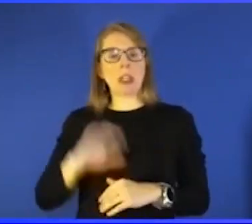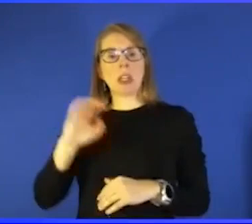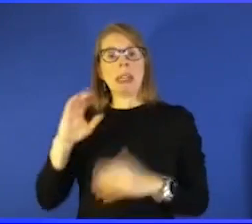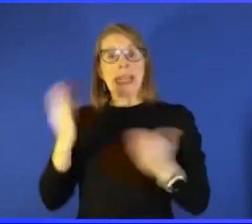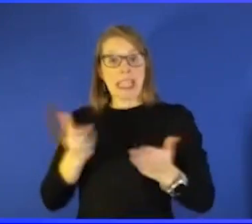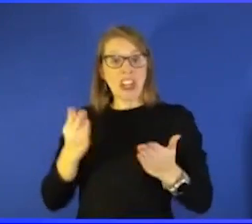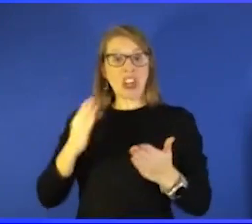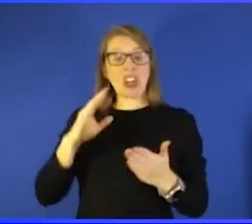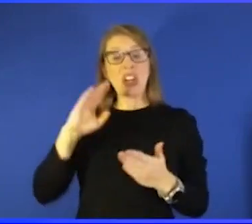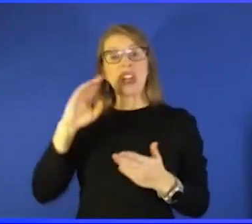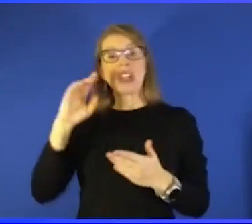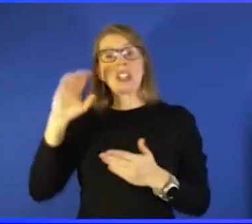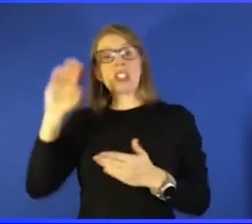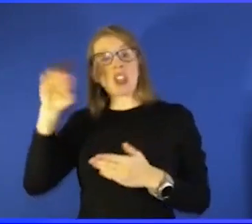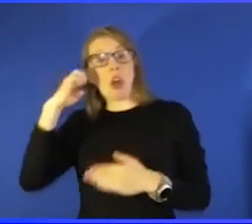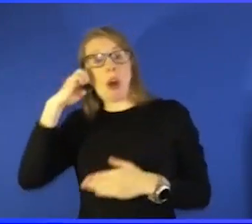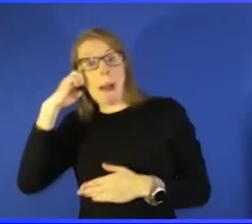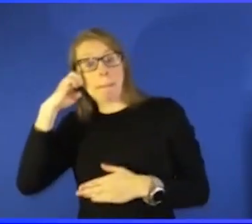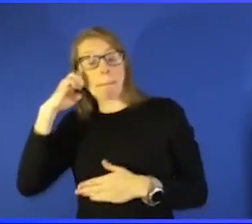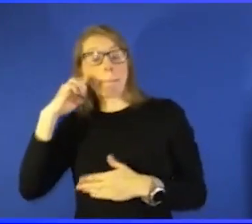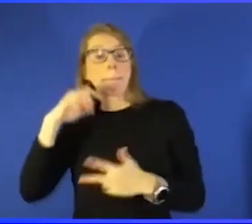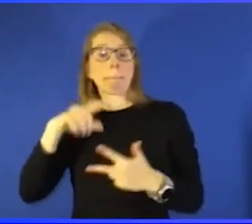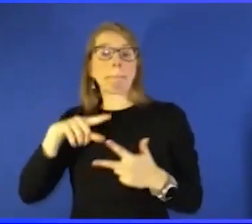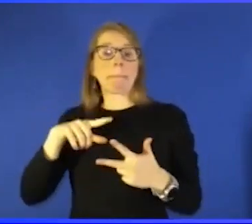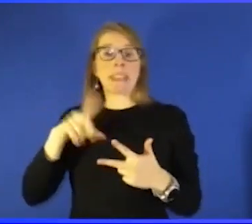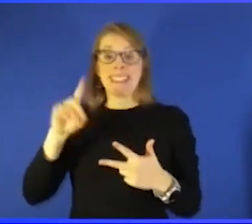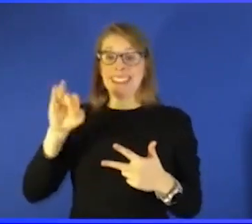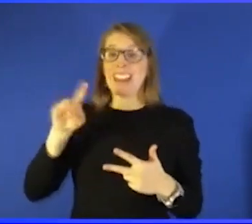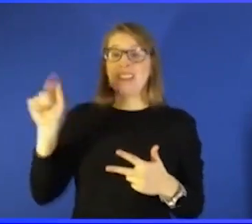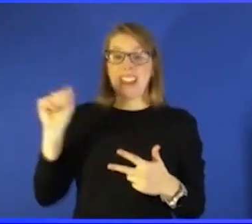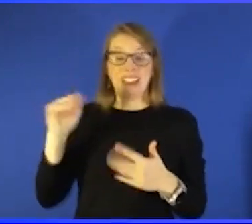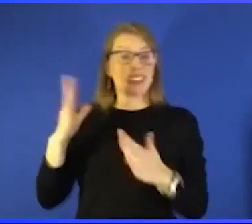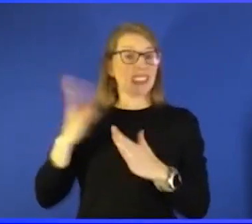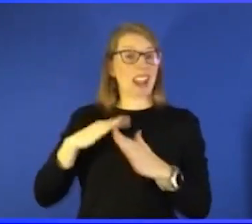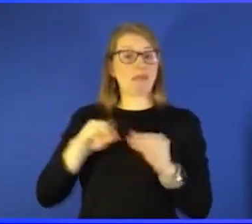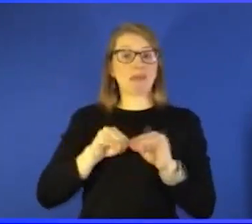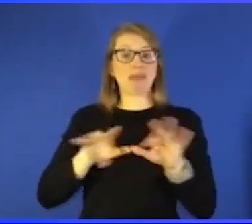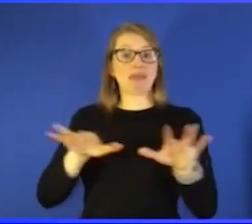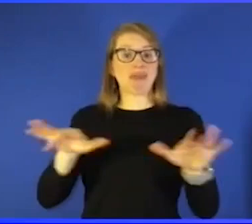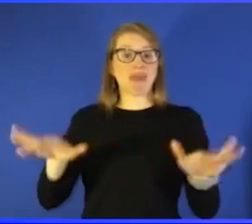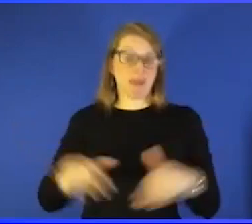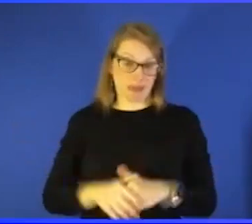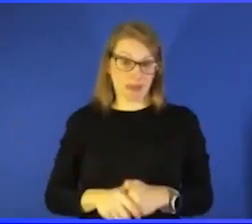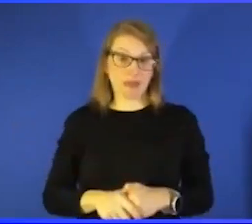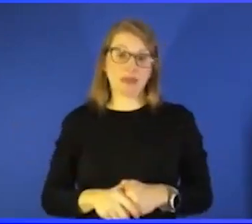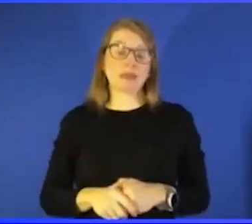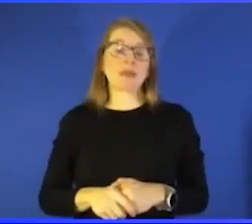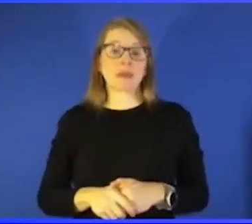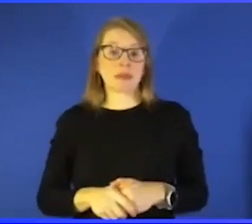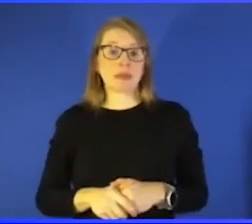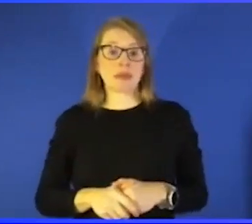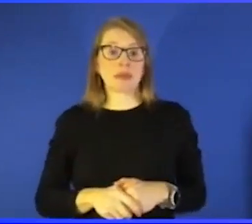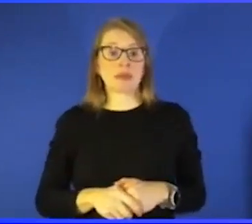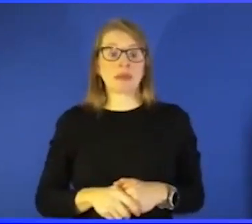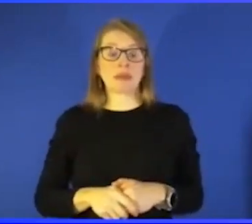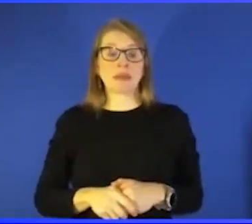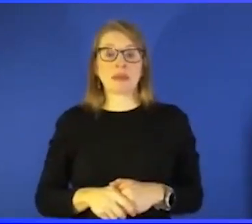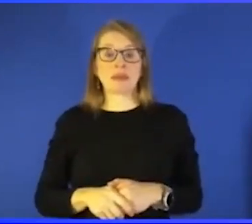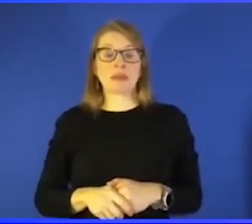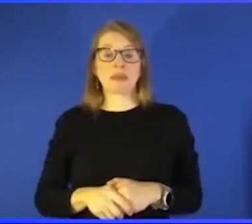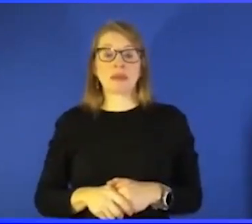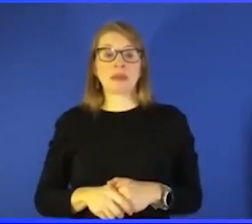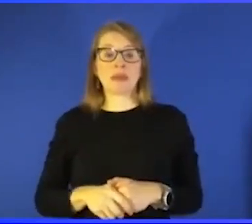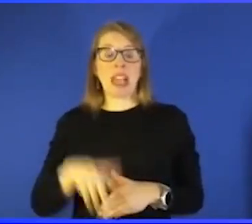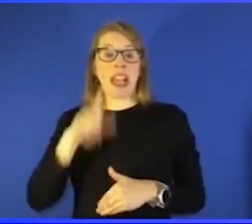that Delta continues to be the main driver of that. And I think that is more of a function of more people have Delta, more people